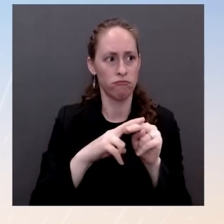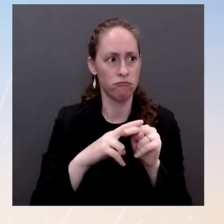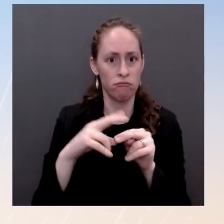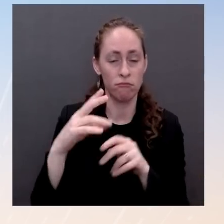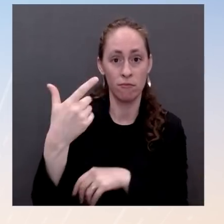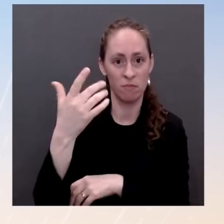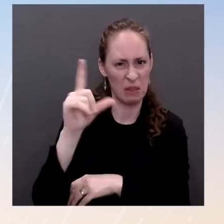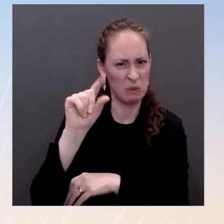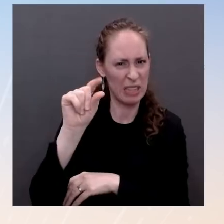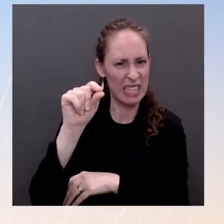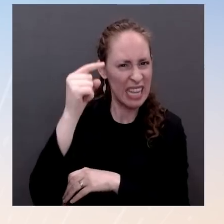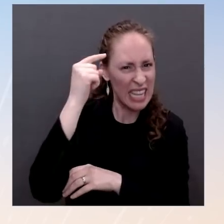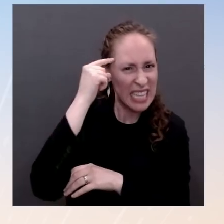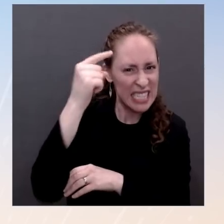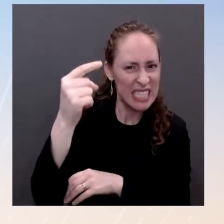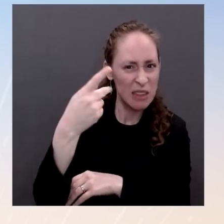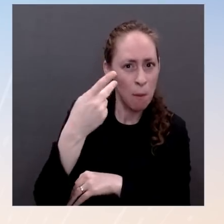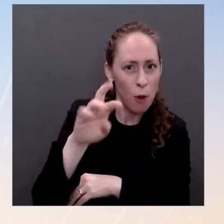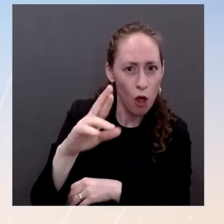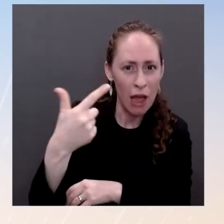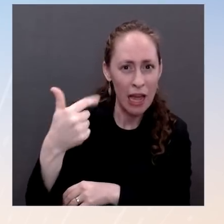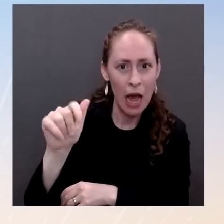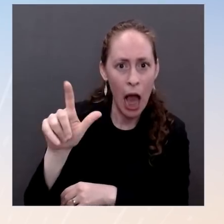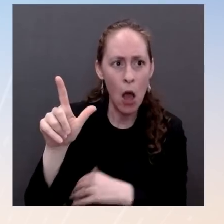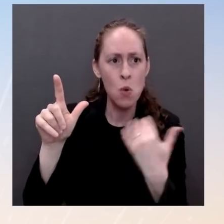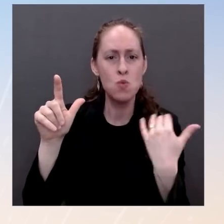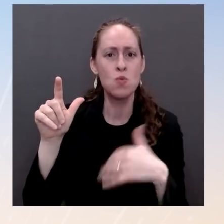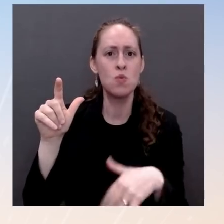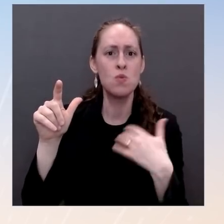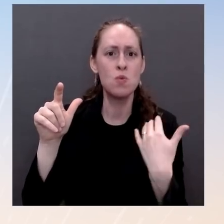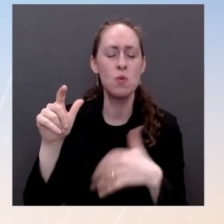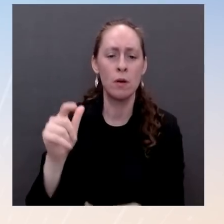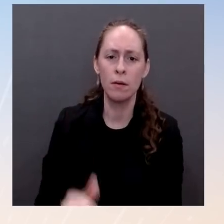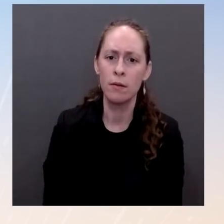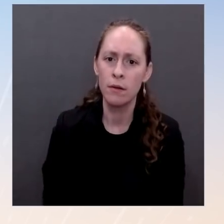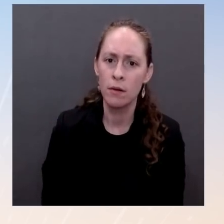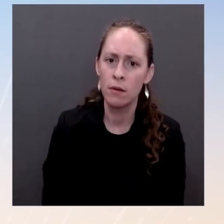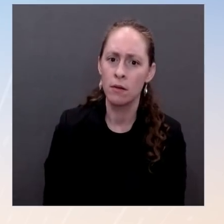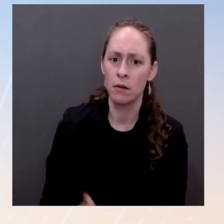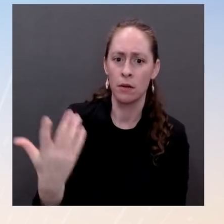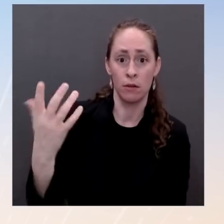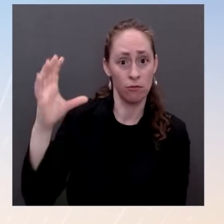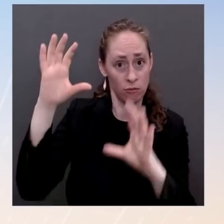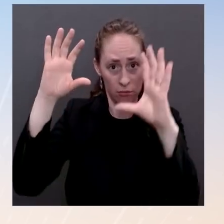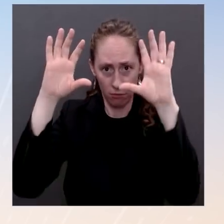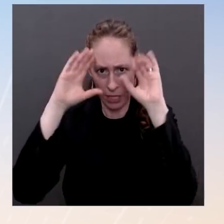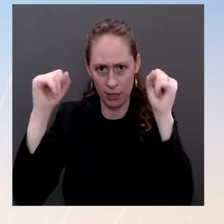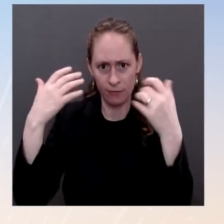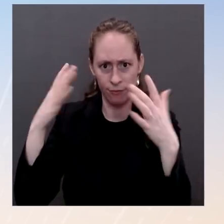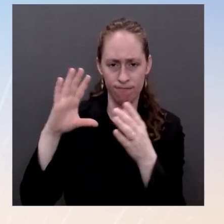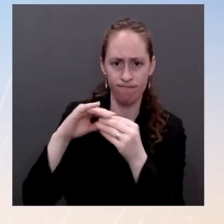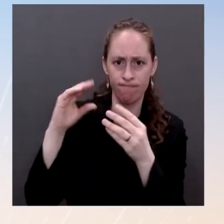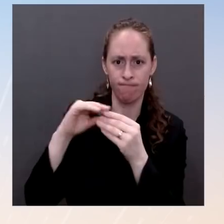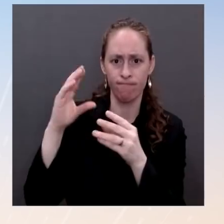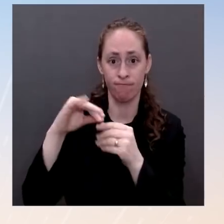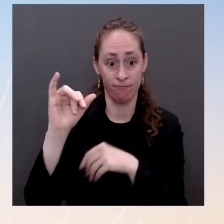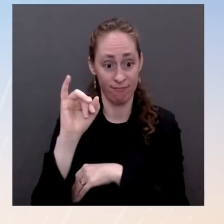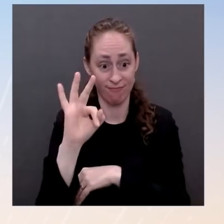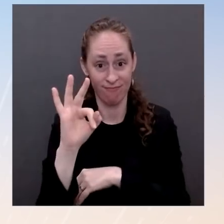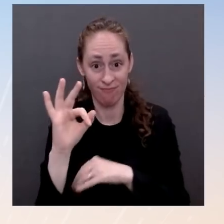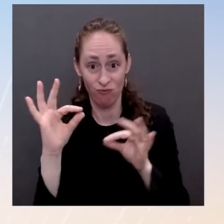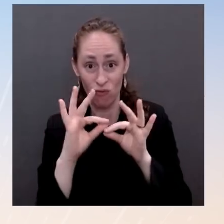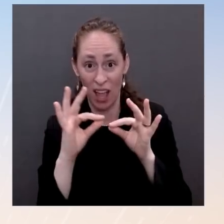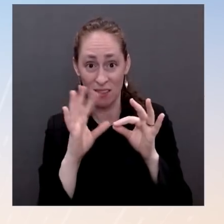are paying more at the pump, that is essentially a direct result of Vladimir Putin's actions, and he is to